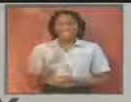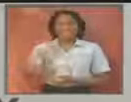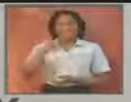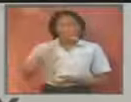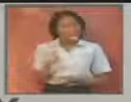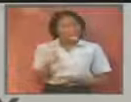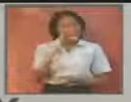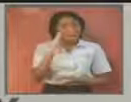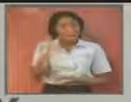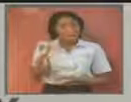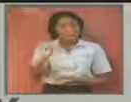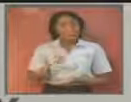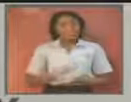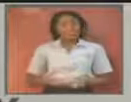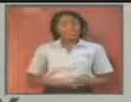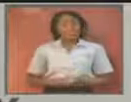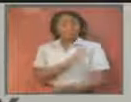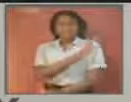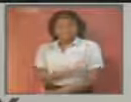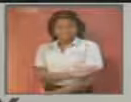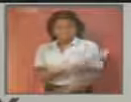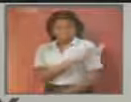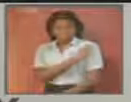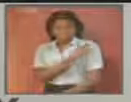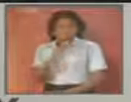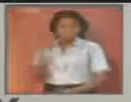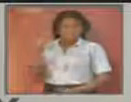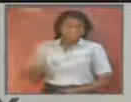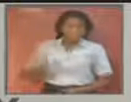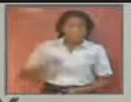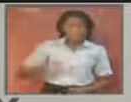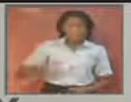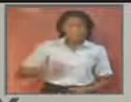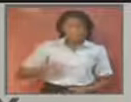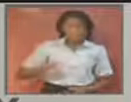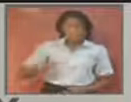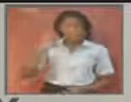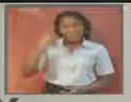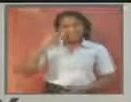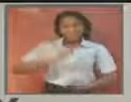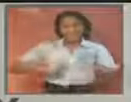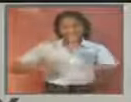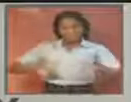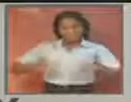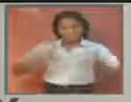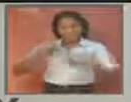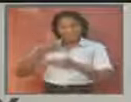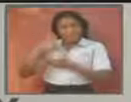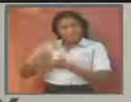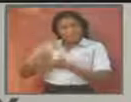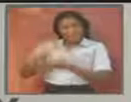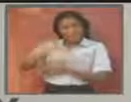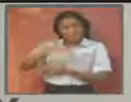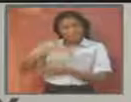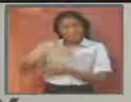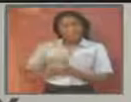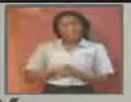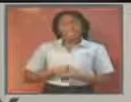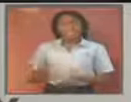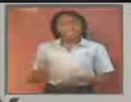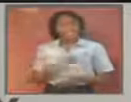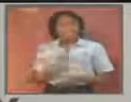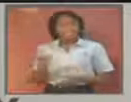Facility that takes the South Manzanilla and surroundings, Mayaro and Guayari, and also